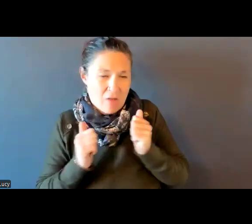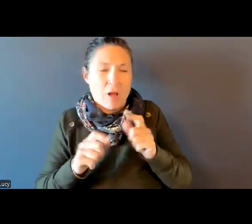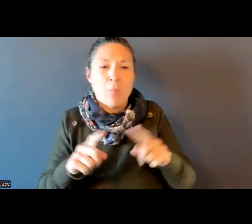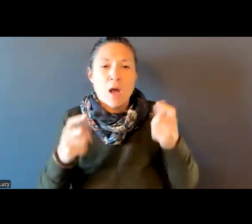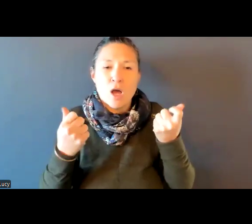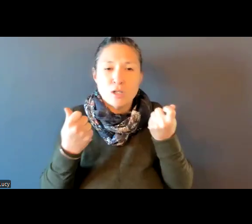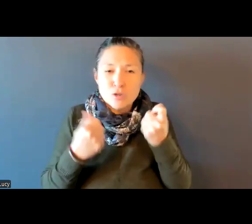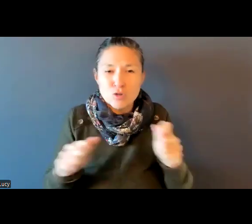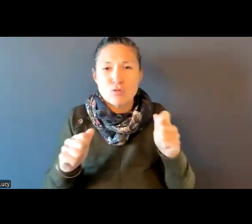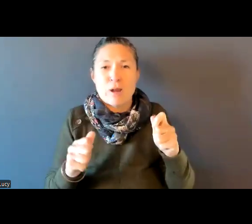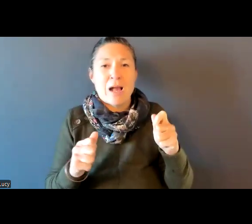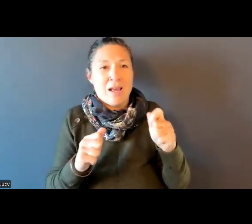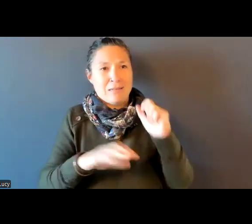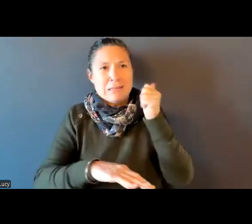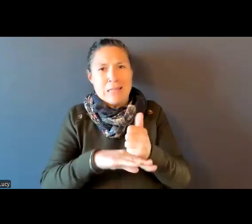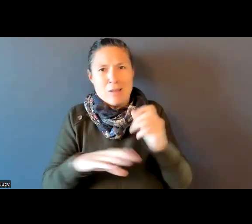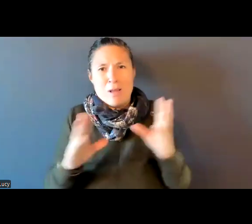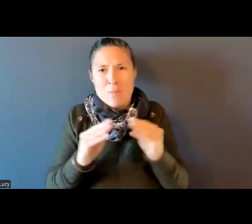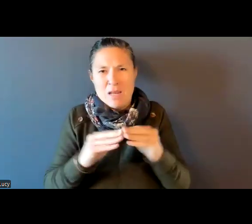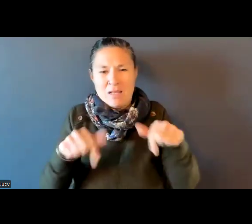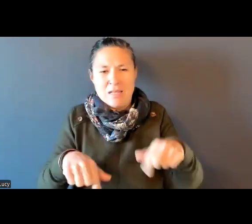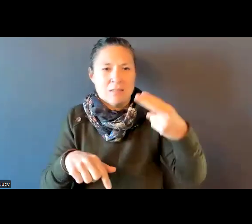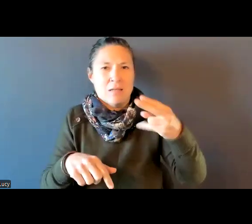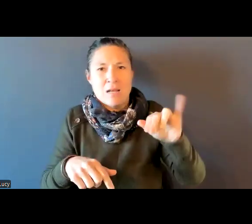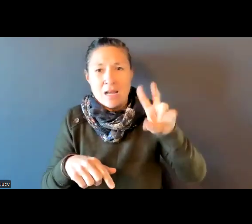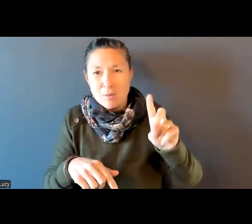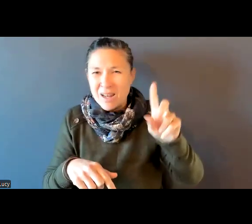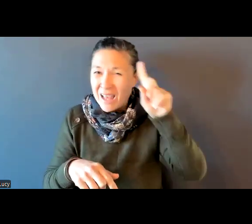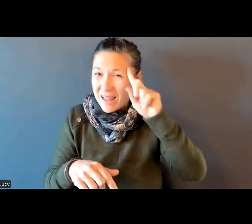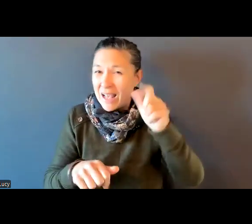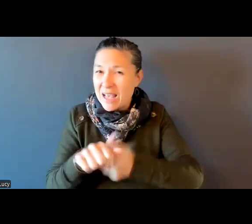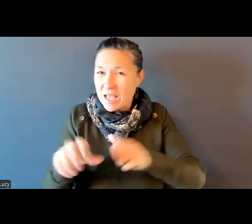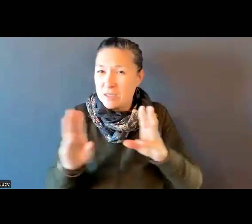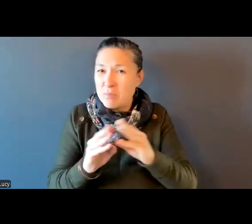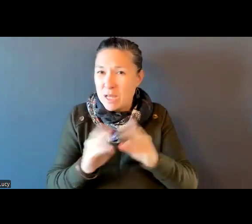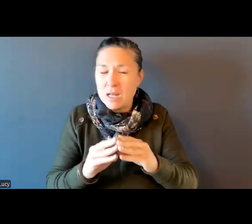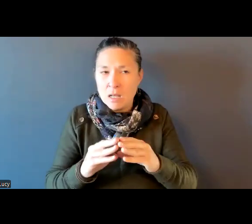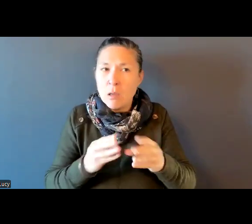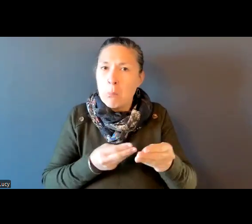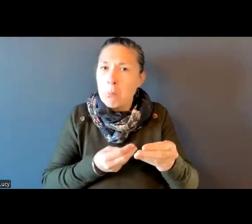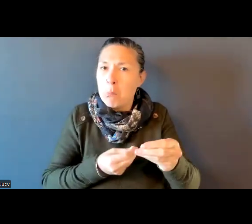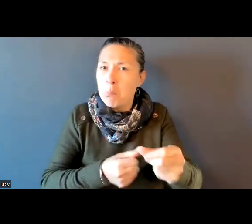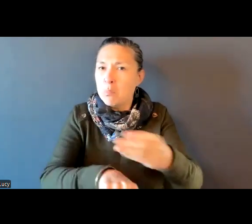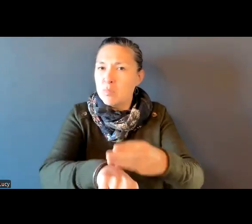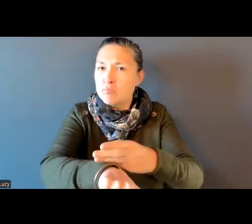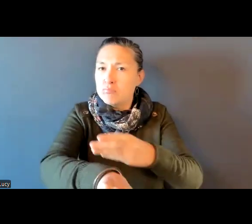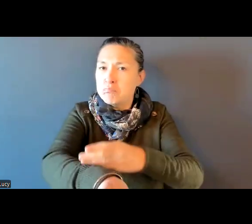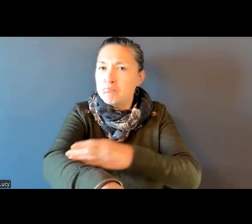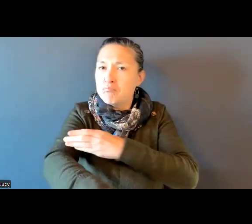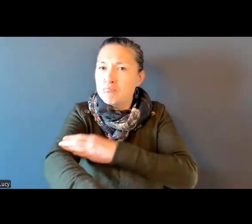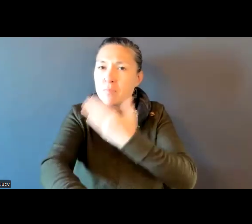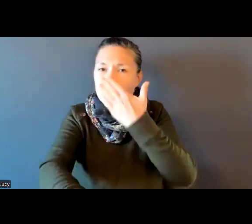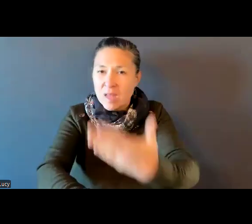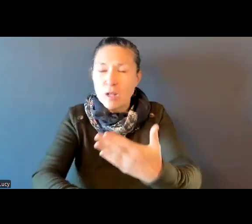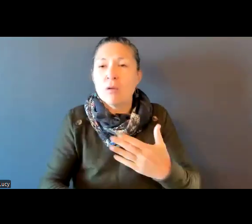that we're perfecting. Every meeting, I think, becomes smoother. So thank you to ERG for supporting us, and to